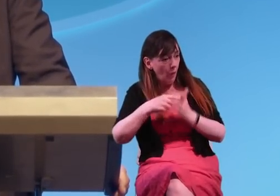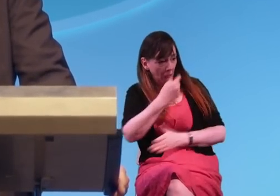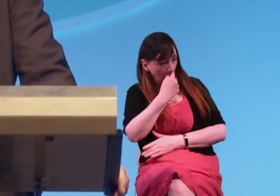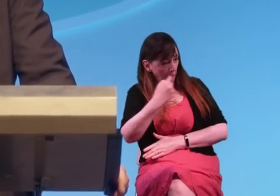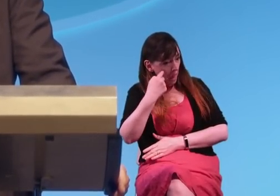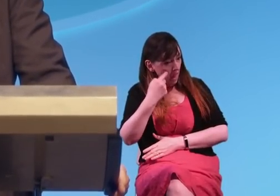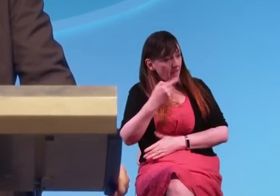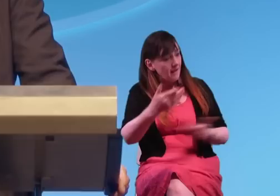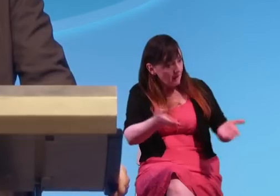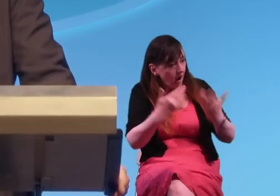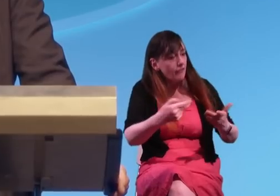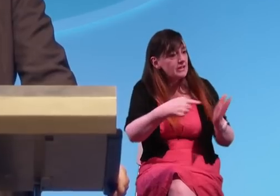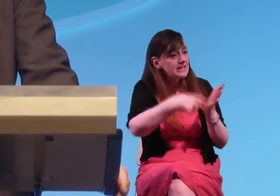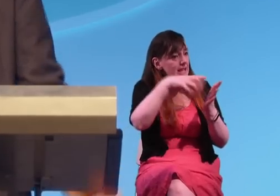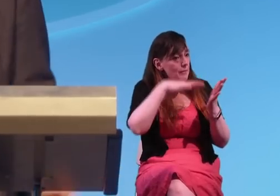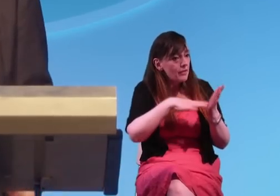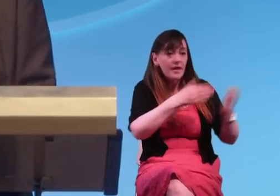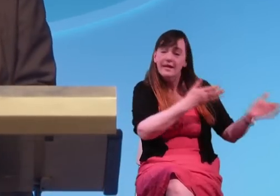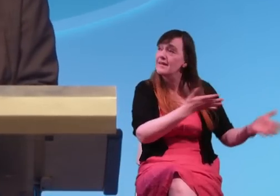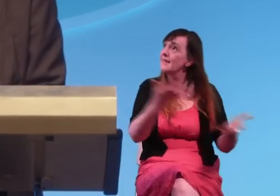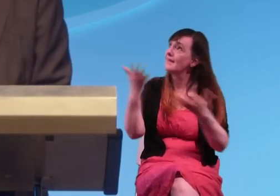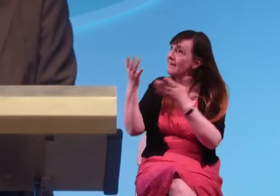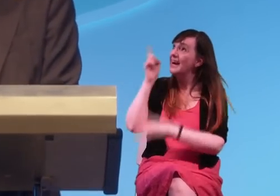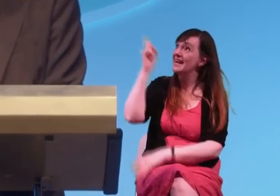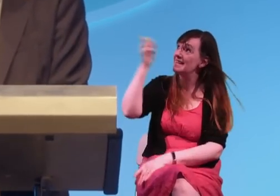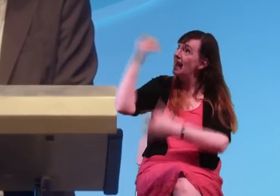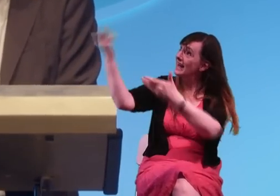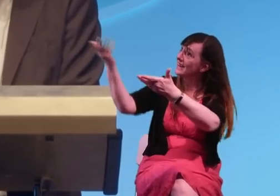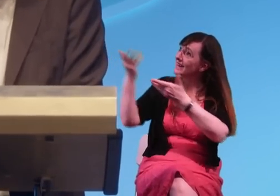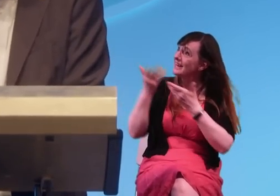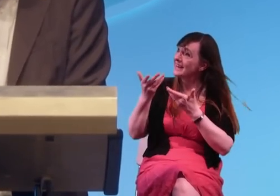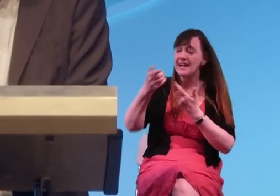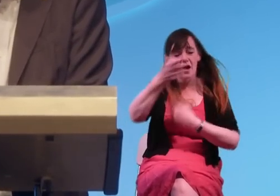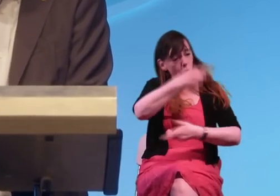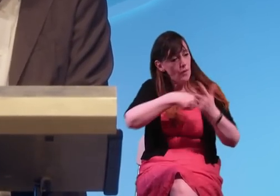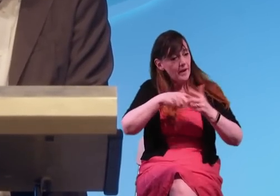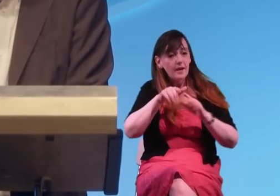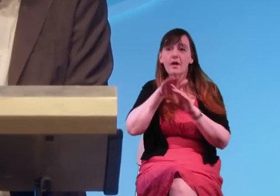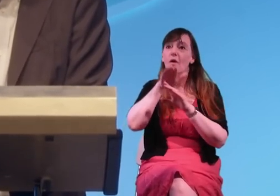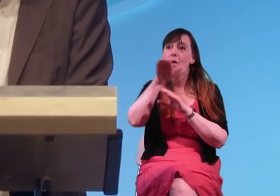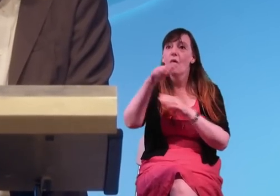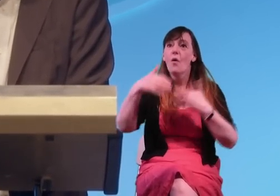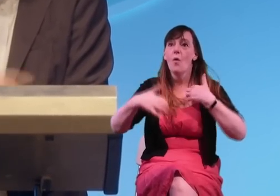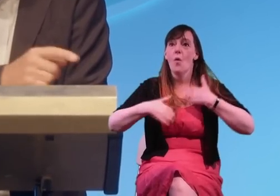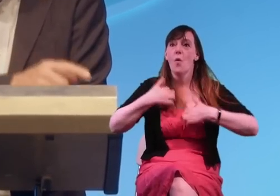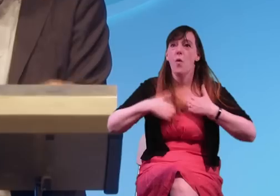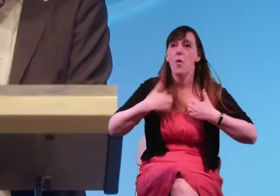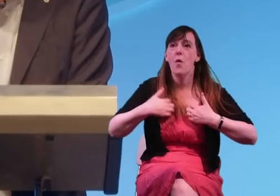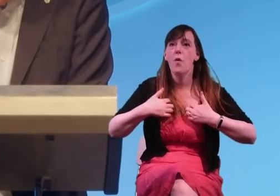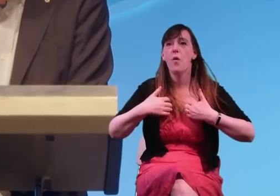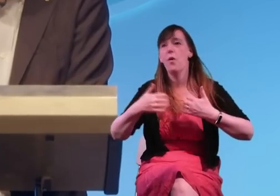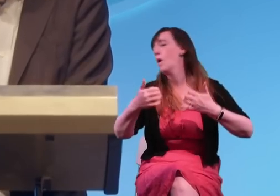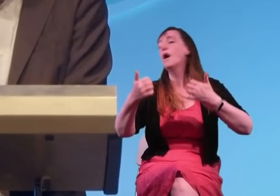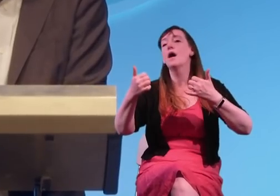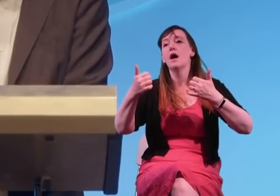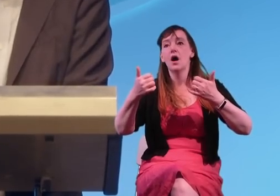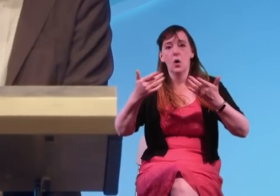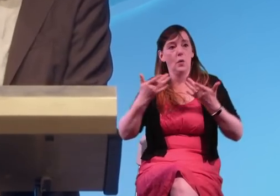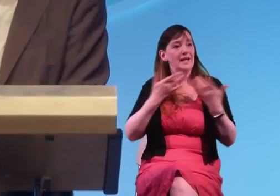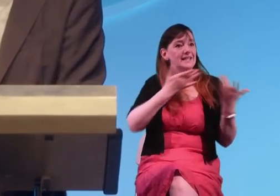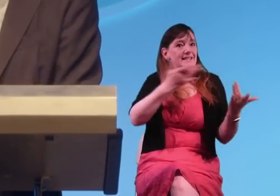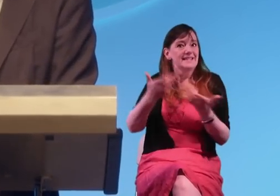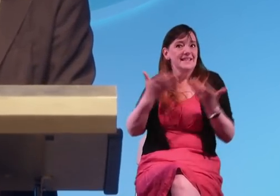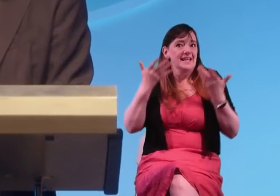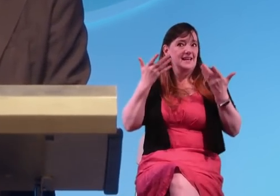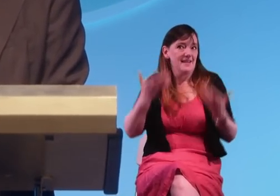in that way. And it is that which we look forward to, as he says, ultimately manifested now through